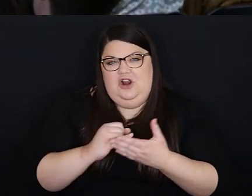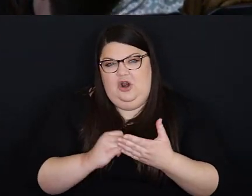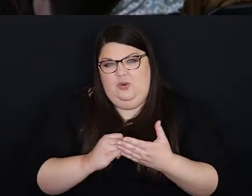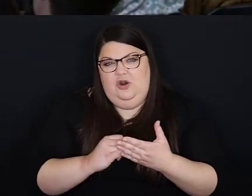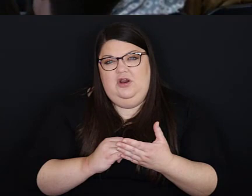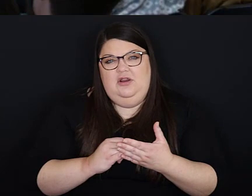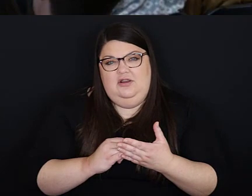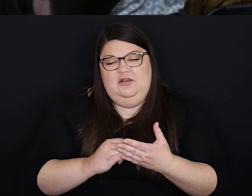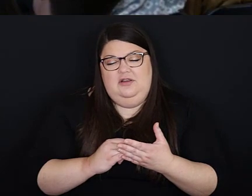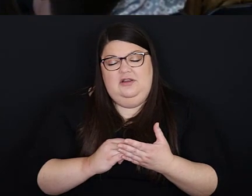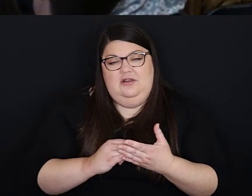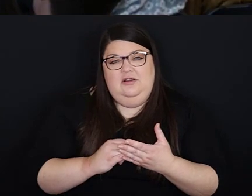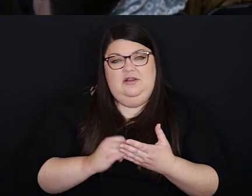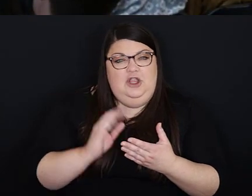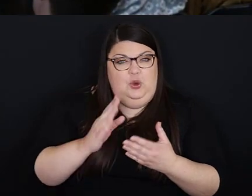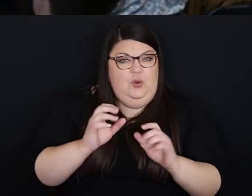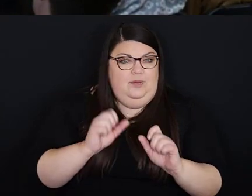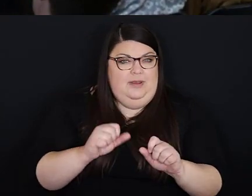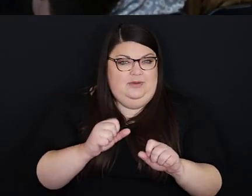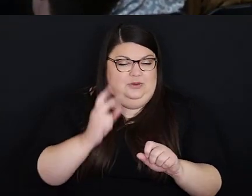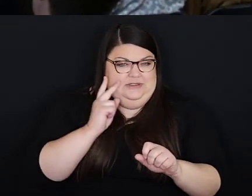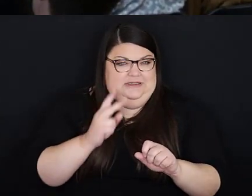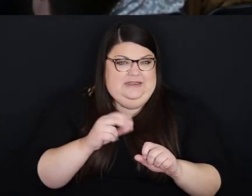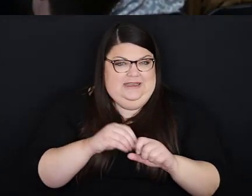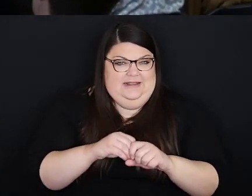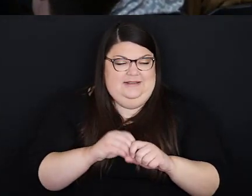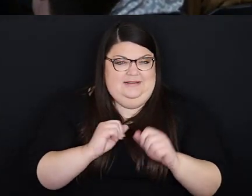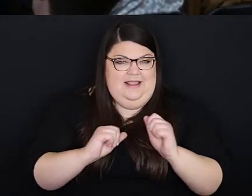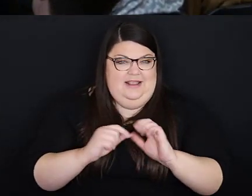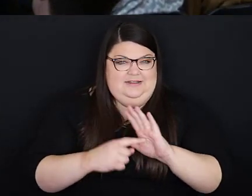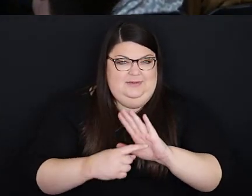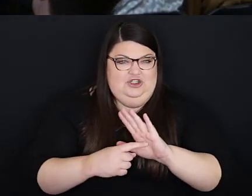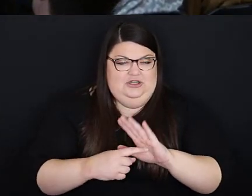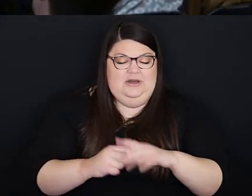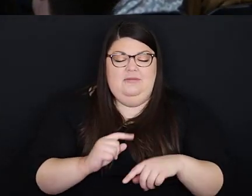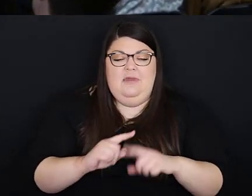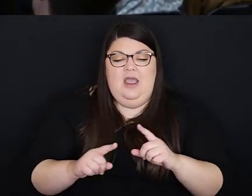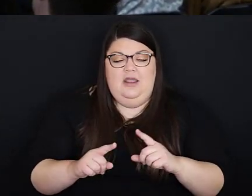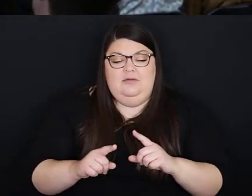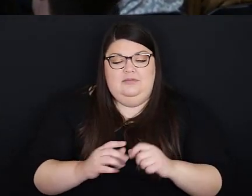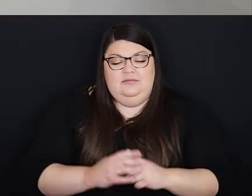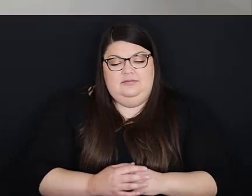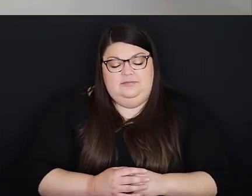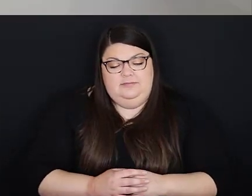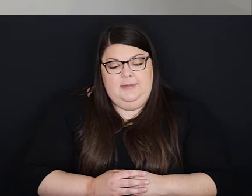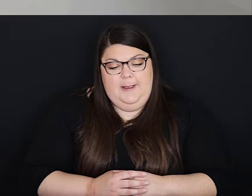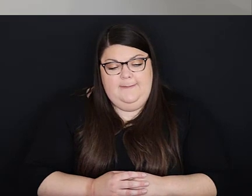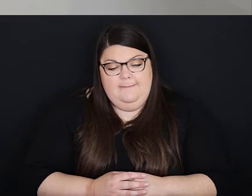sort of spots through your work, which you'll be able to see in the exhibition. But the first thing was that you